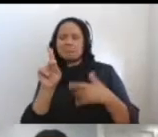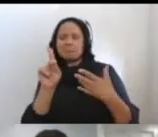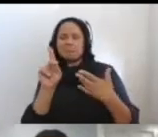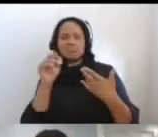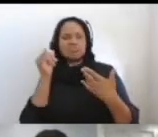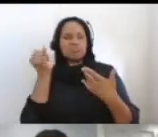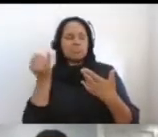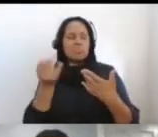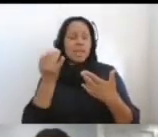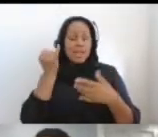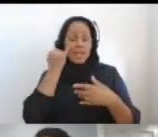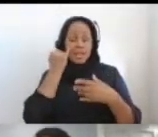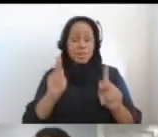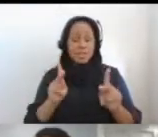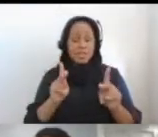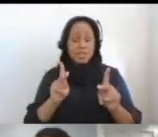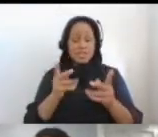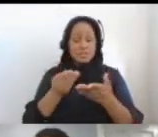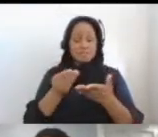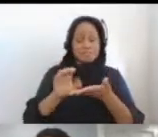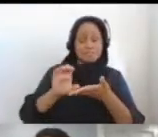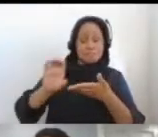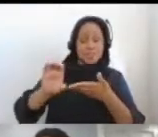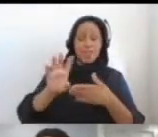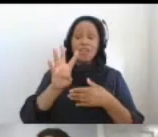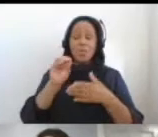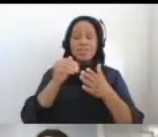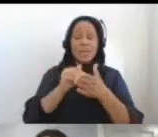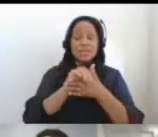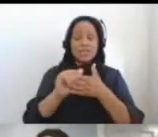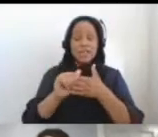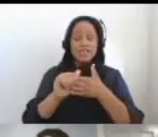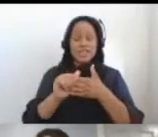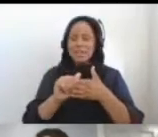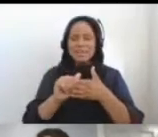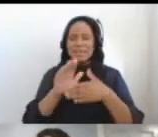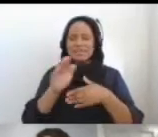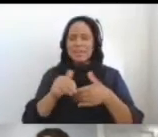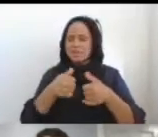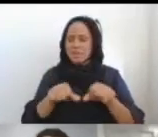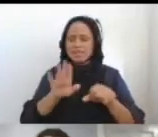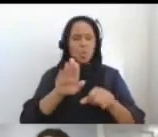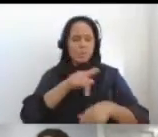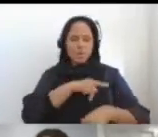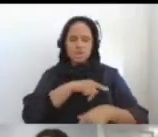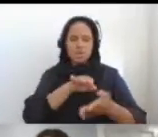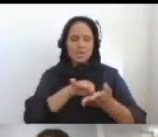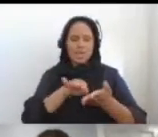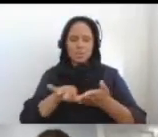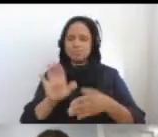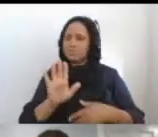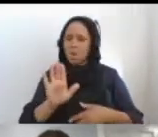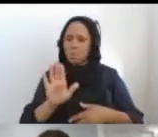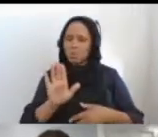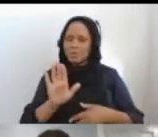that money never comes to your personal checking account, right? This is imaginary money. You have to remember this is imaginary money. I like to imagine that the money goes to